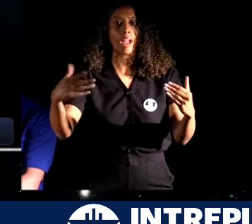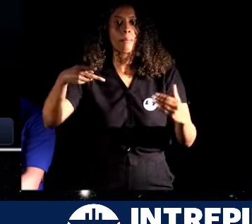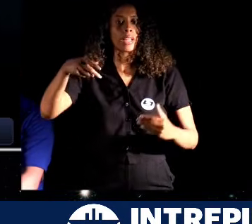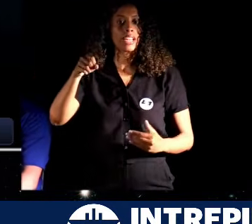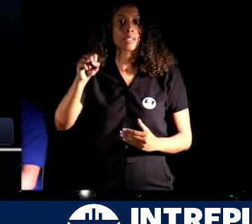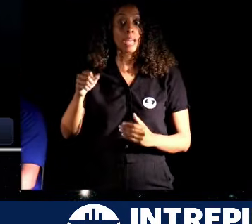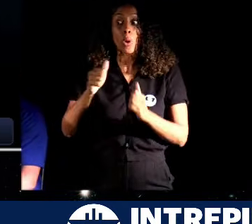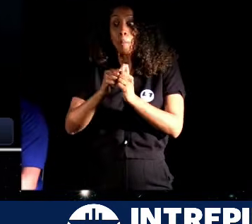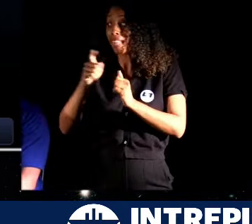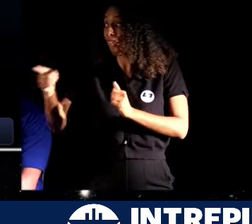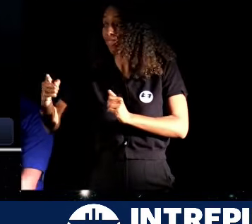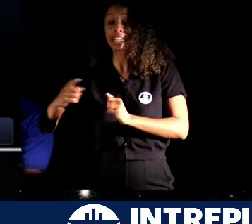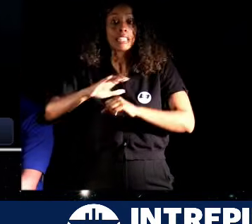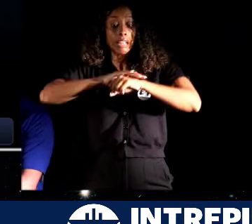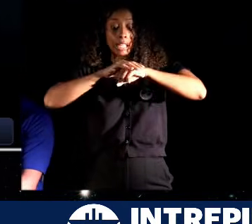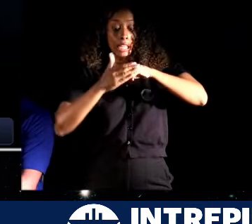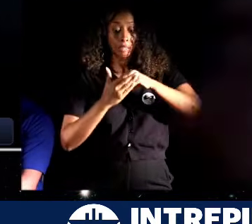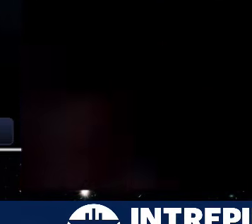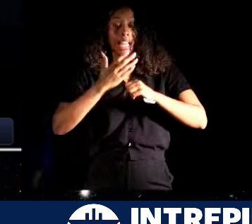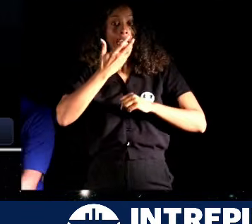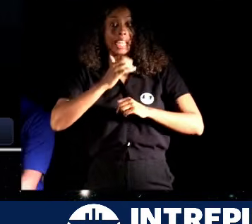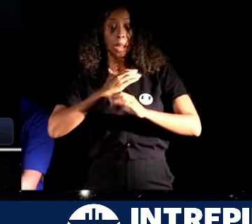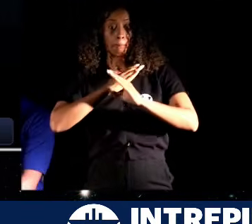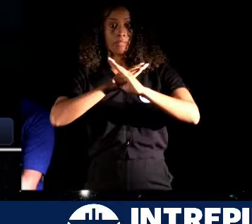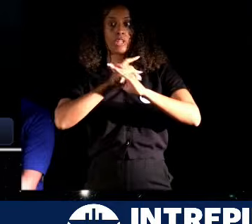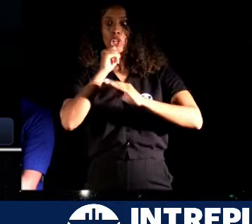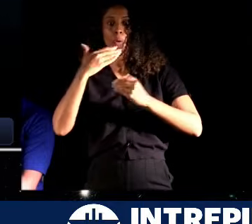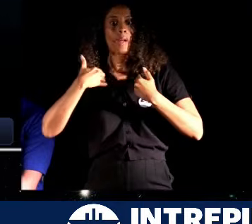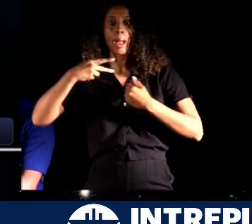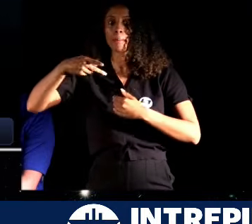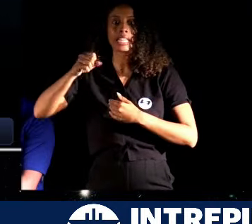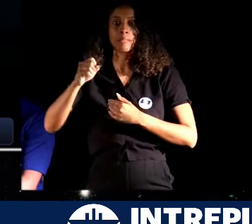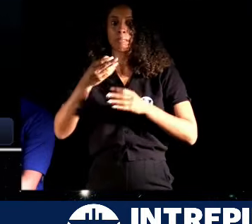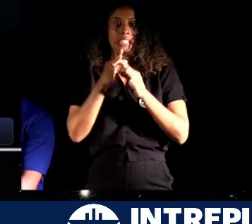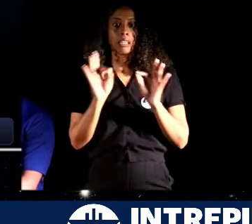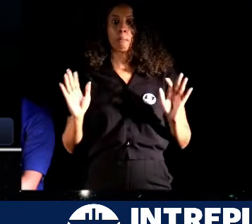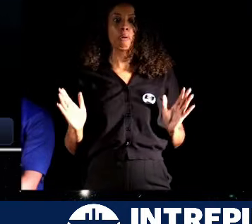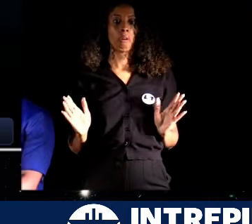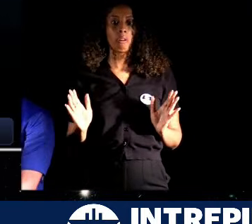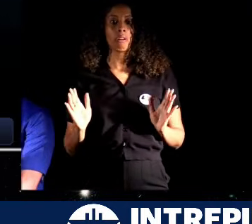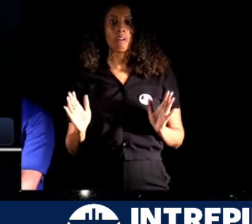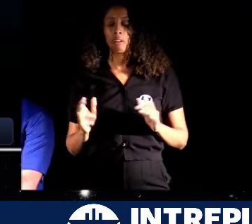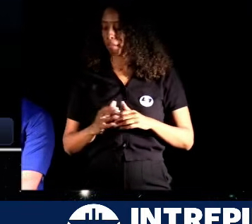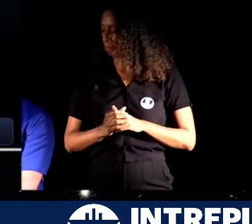heat shield, we would not have a Parker Solar Probe. It's very simple. So,